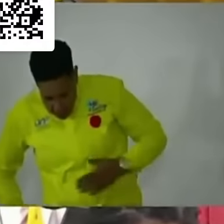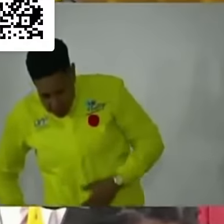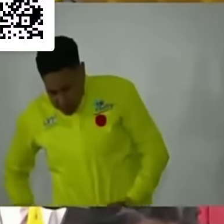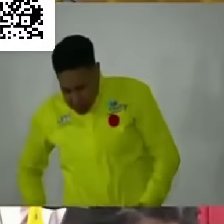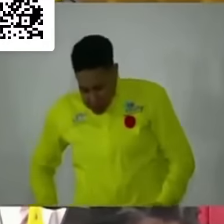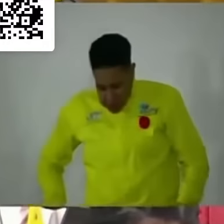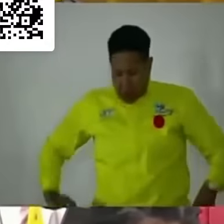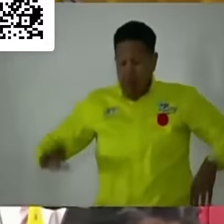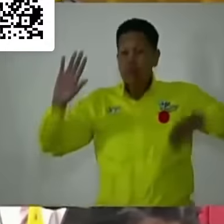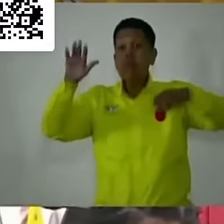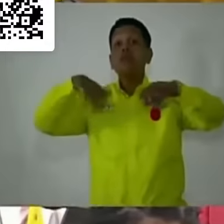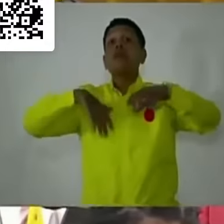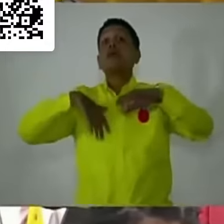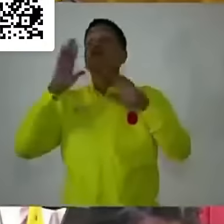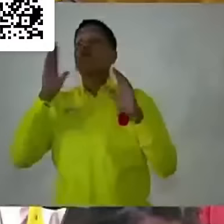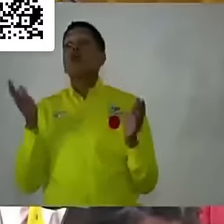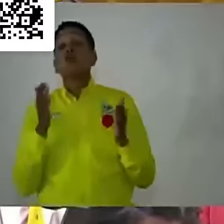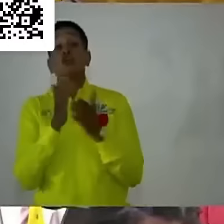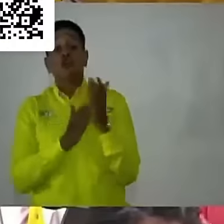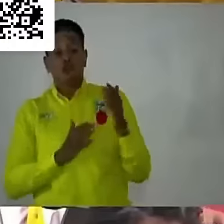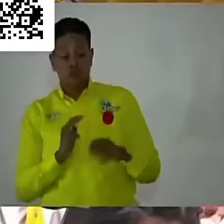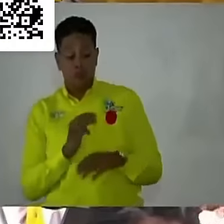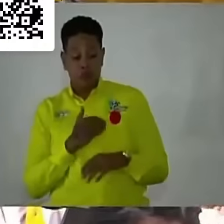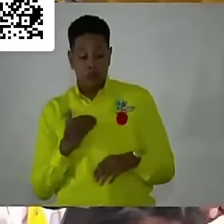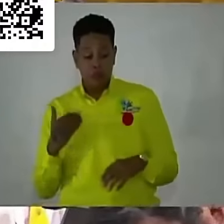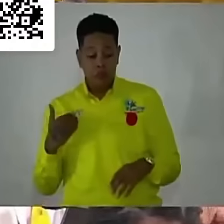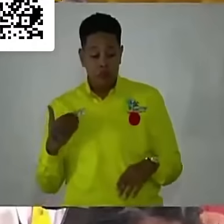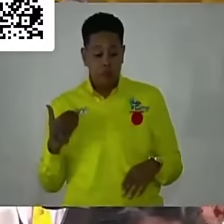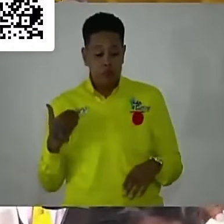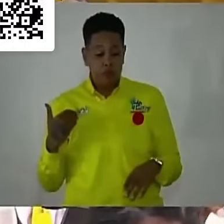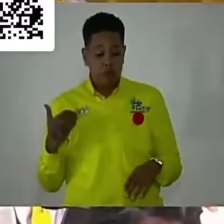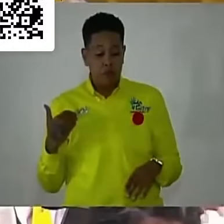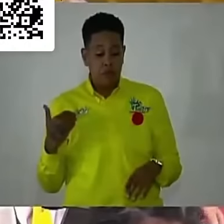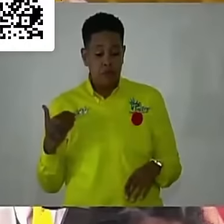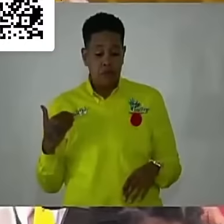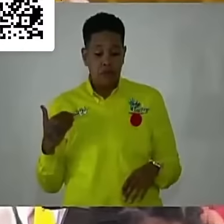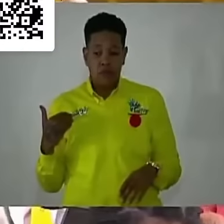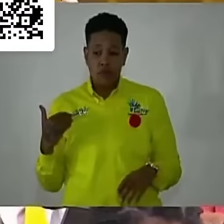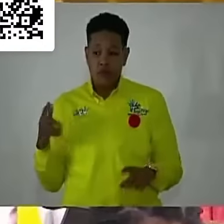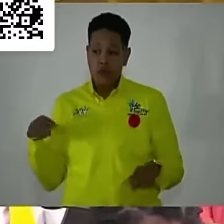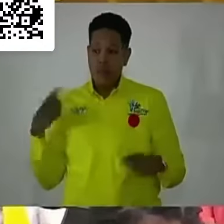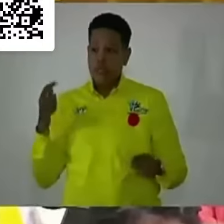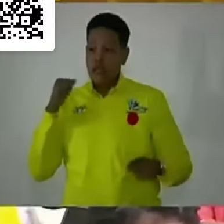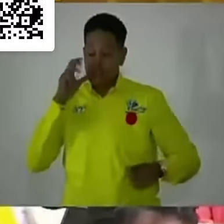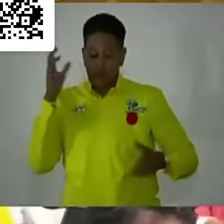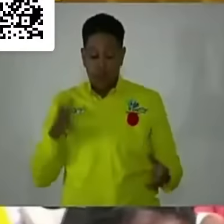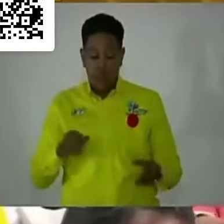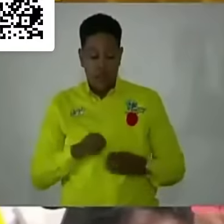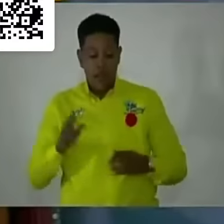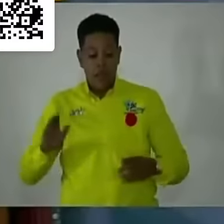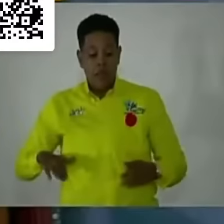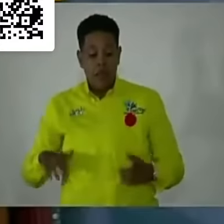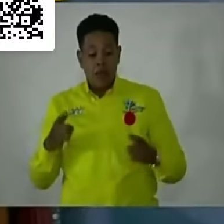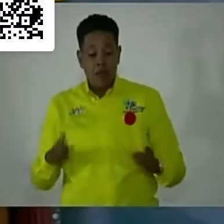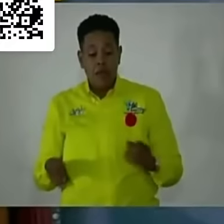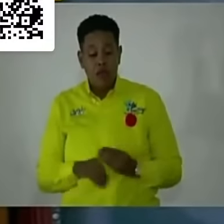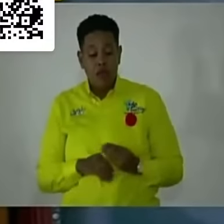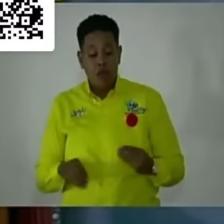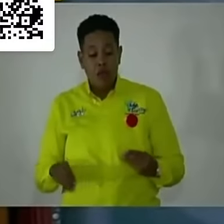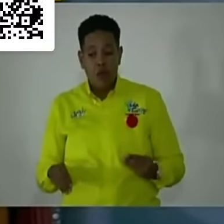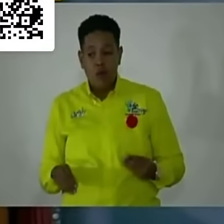I would encourage some of your colleagues Since I was to not adopt in the a similar House, disposition. since I was not in the House, Yes, we're back to